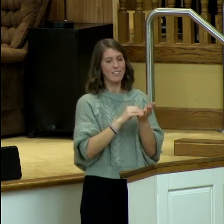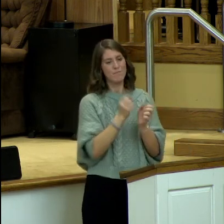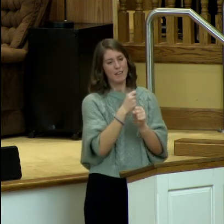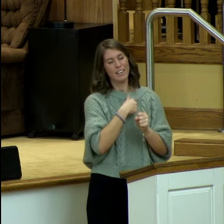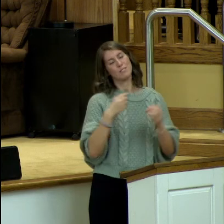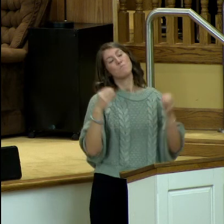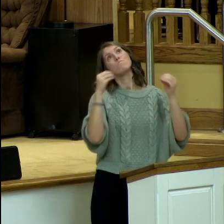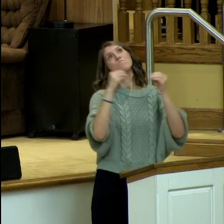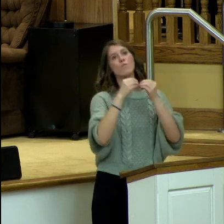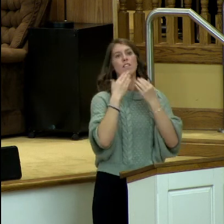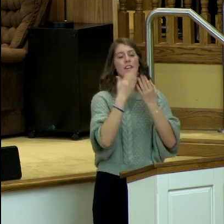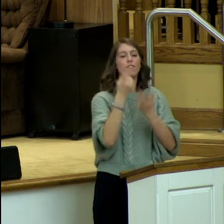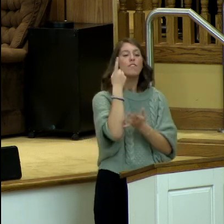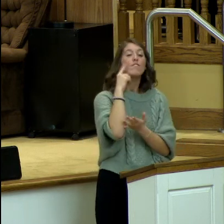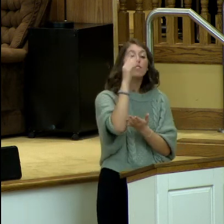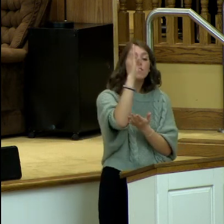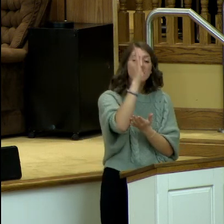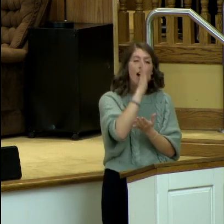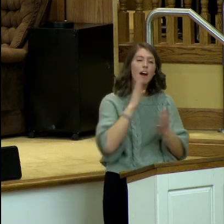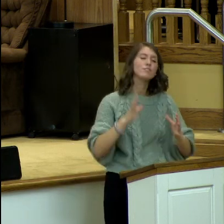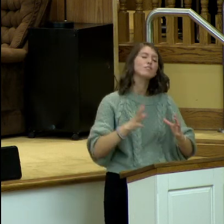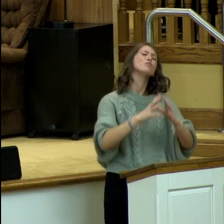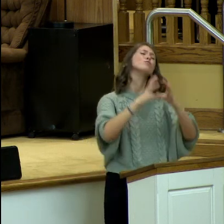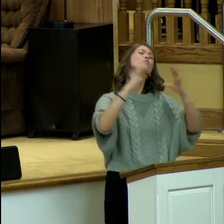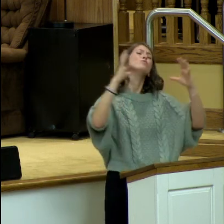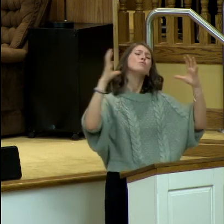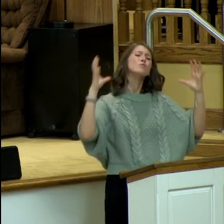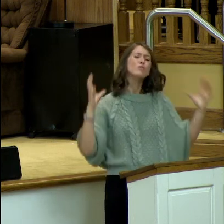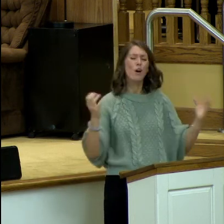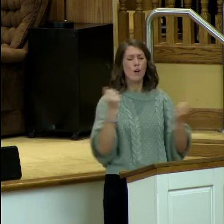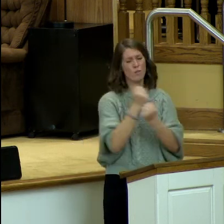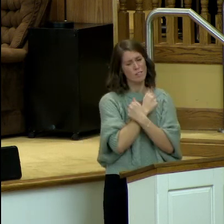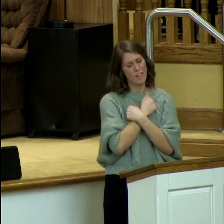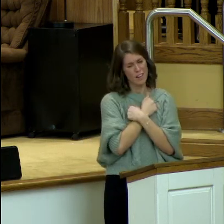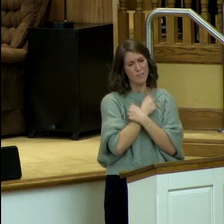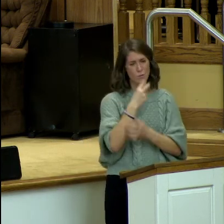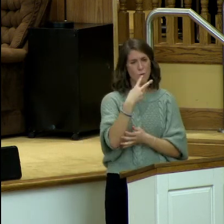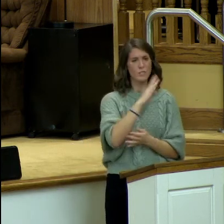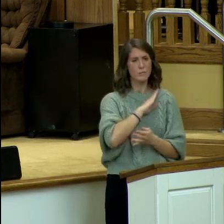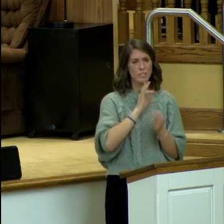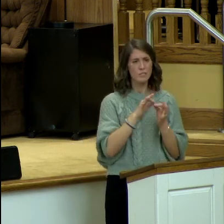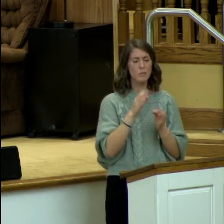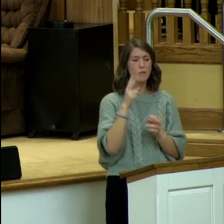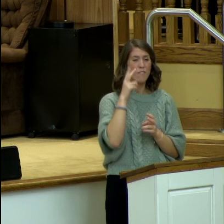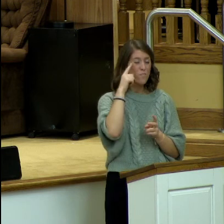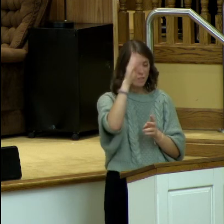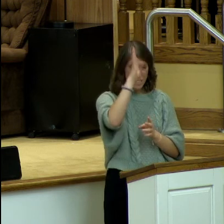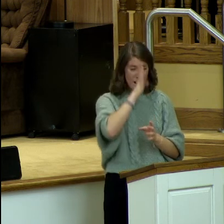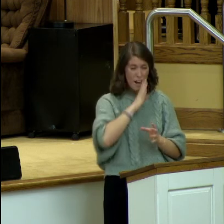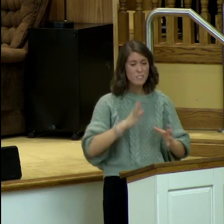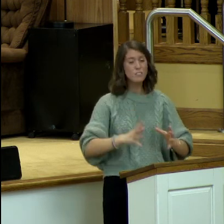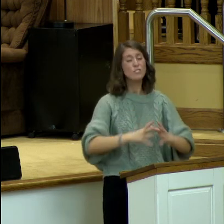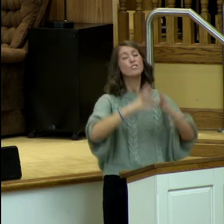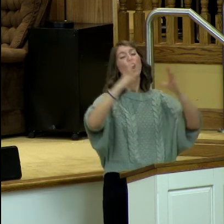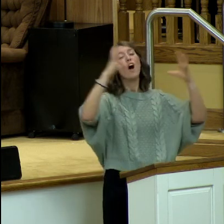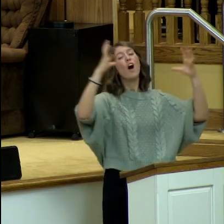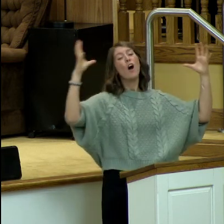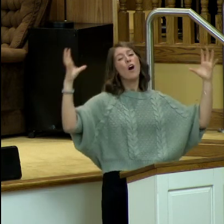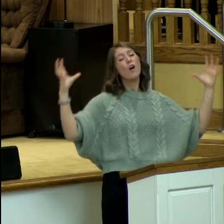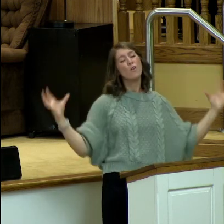grateful this time here. For God so loved. Watch Brielle interpret it. For God